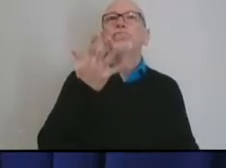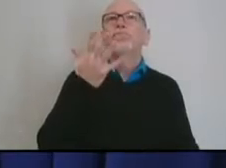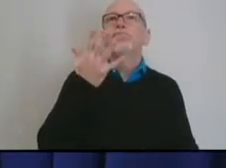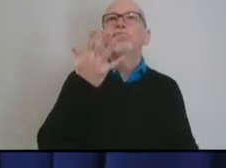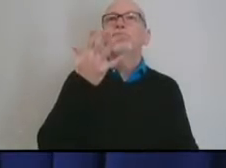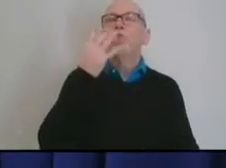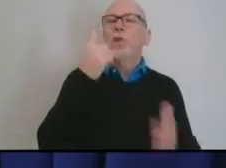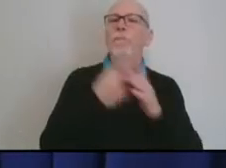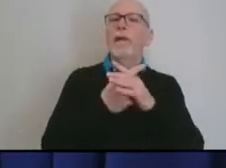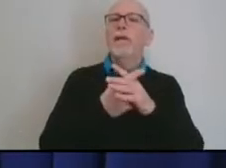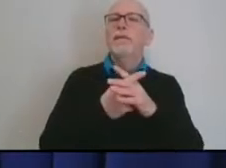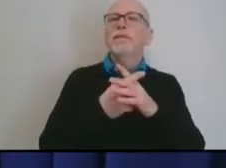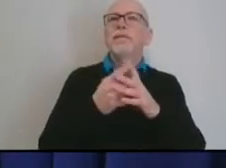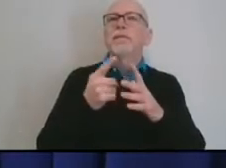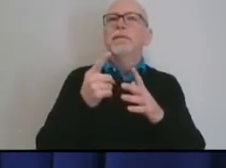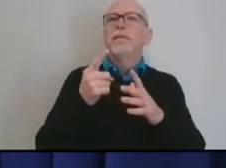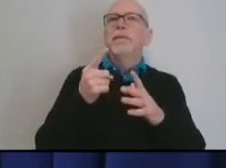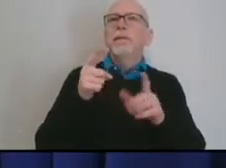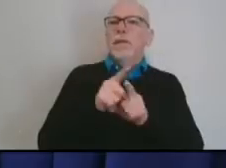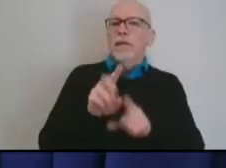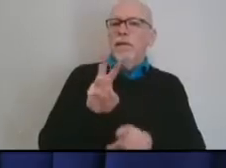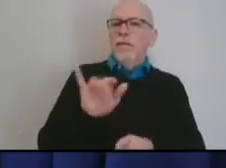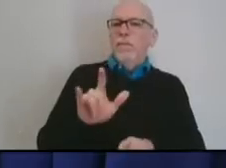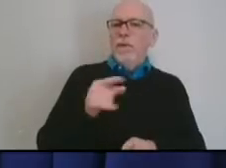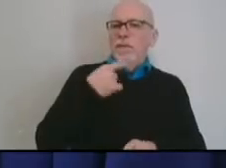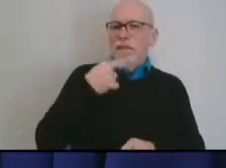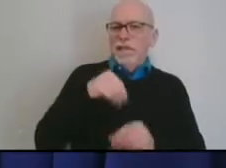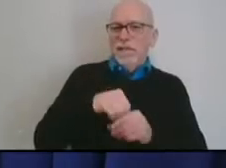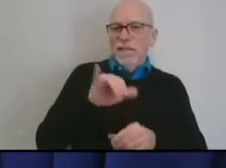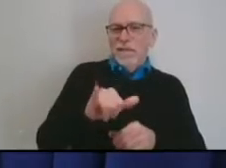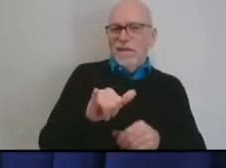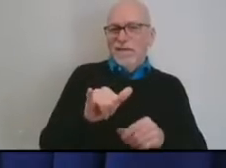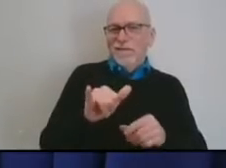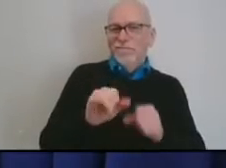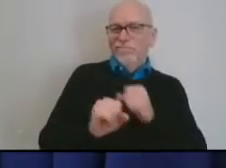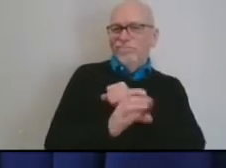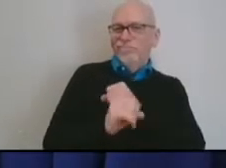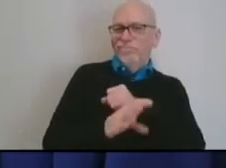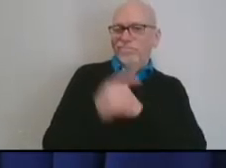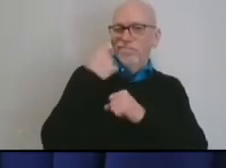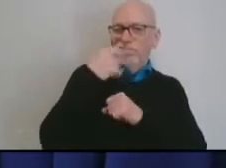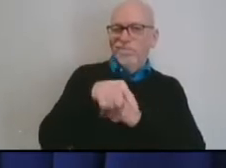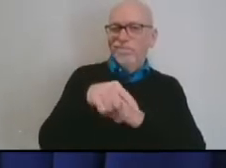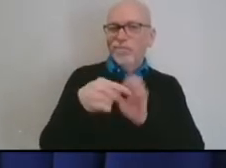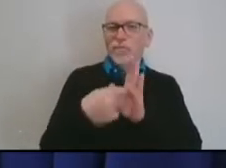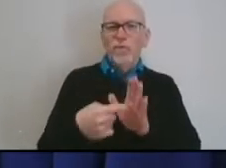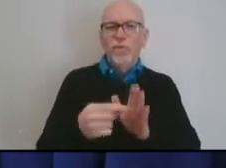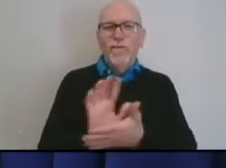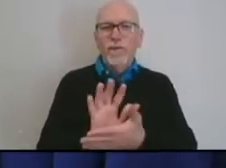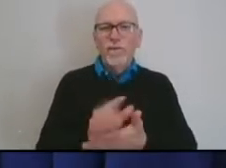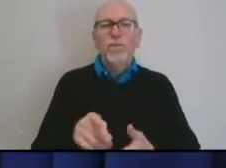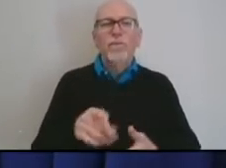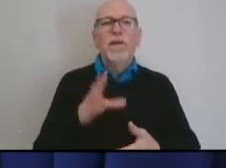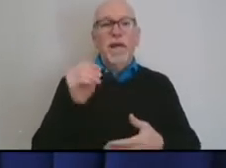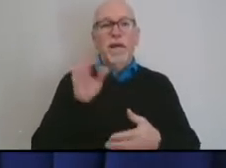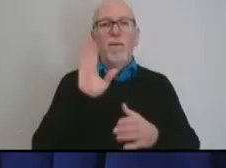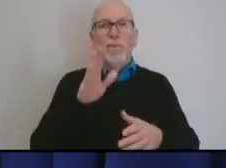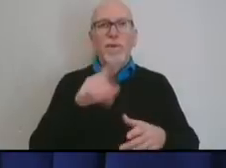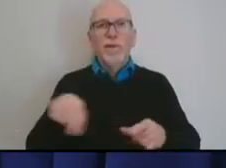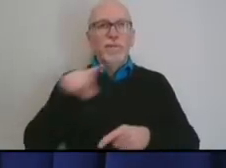as Will said in that the background there, and we'll all hear, there's so